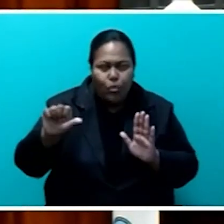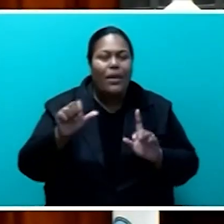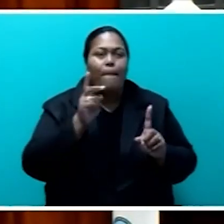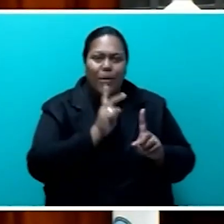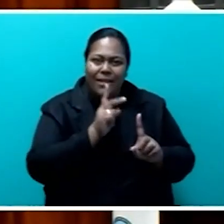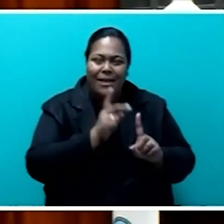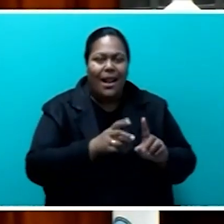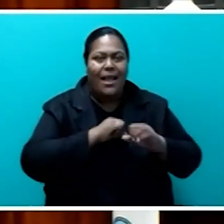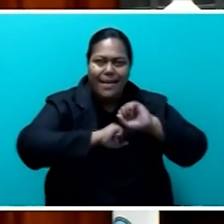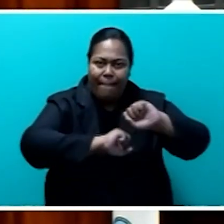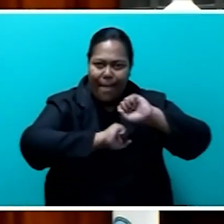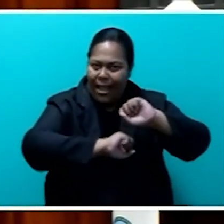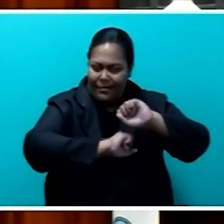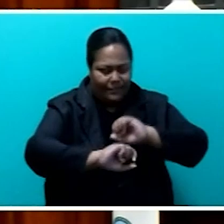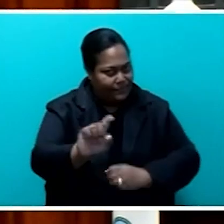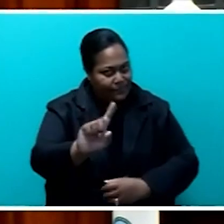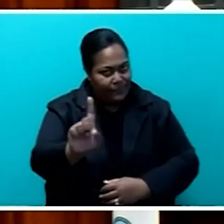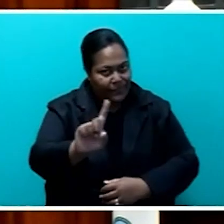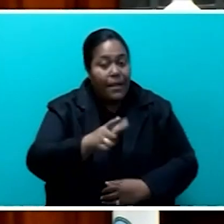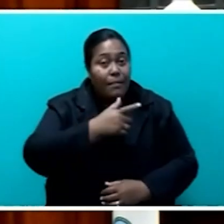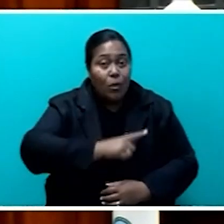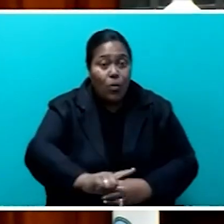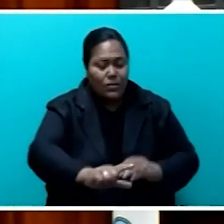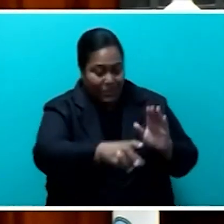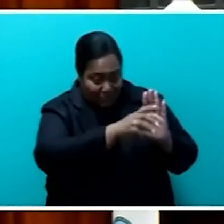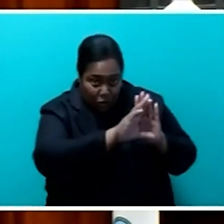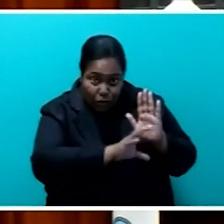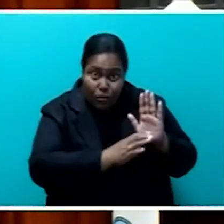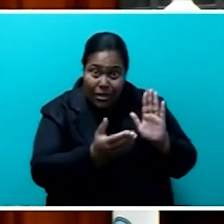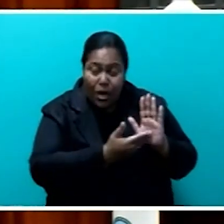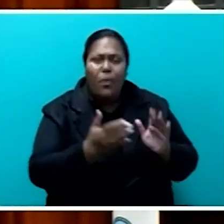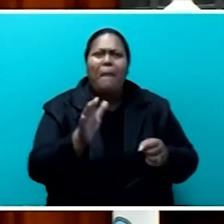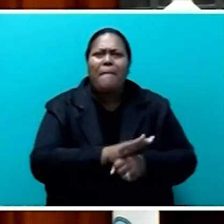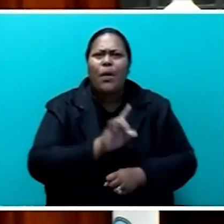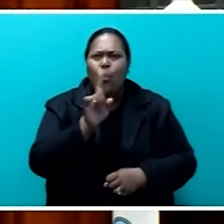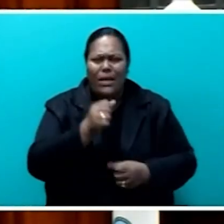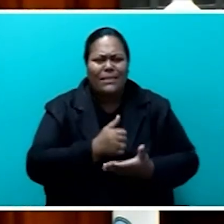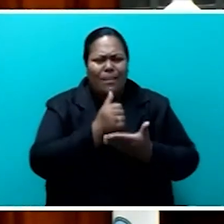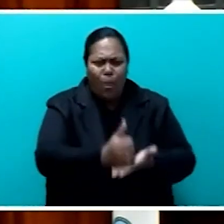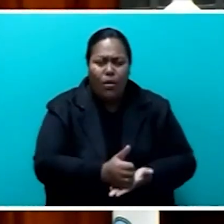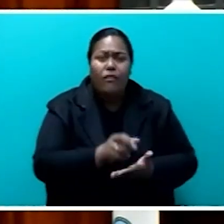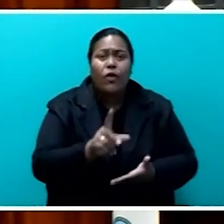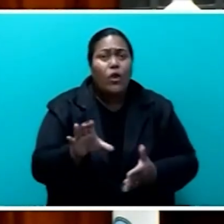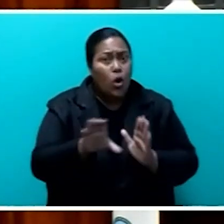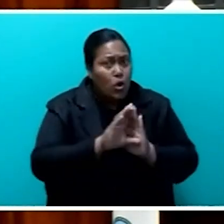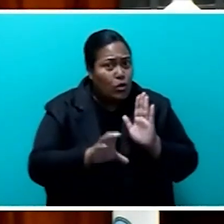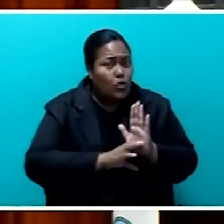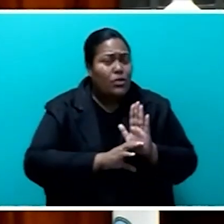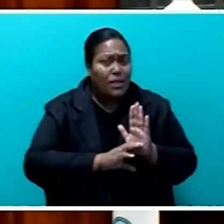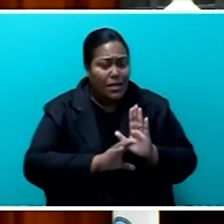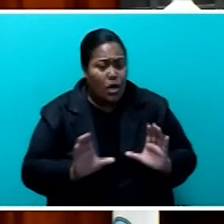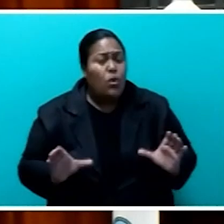campaign point, because that will make one's support of the Constitution